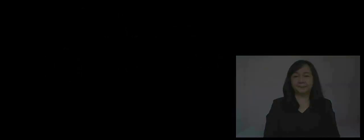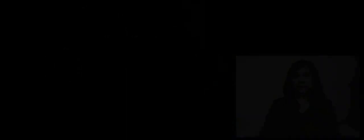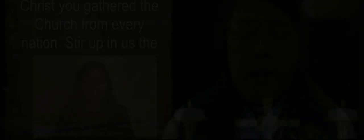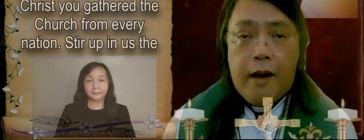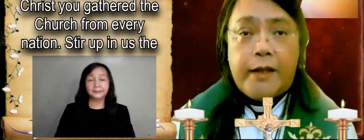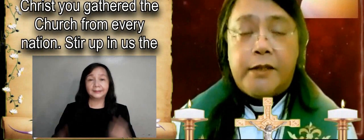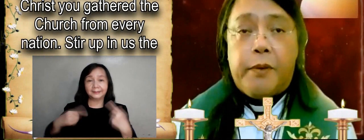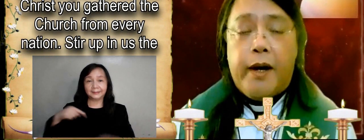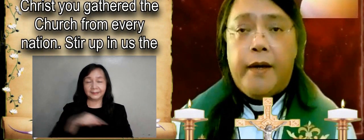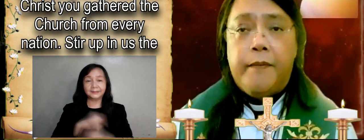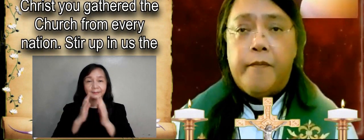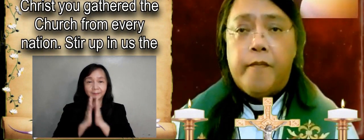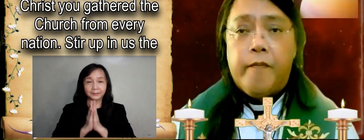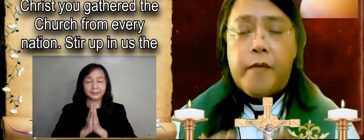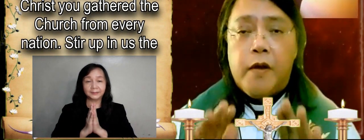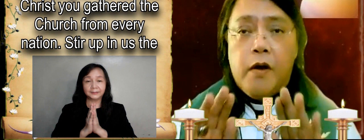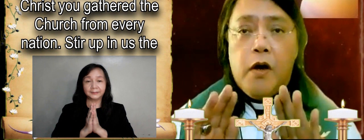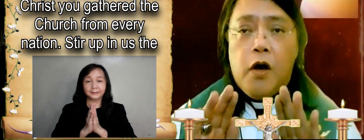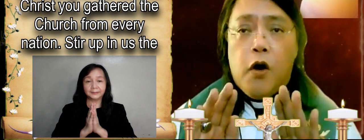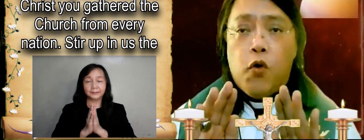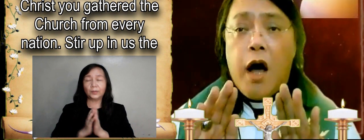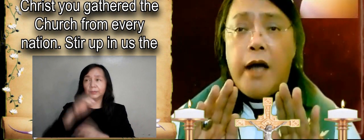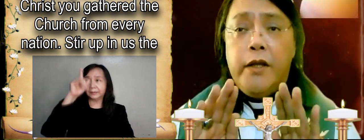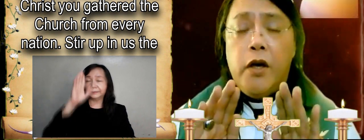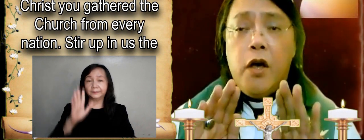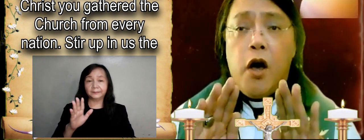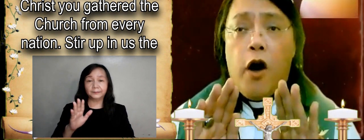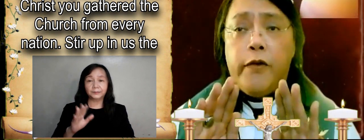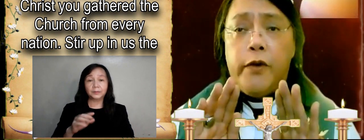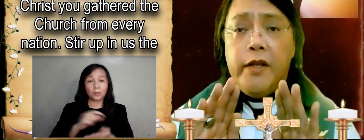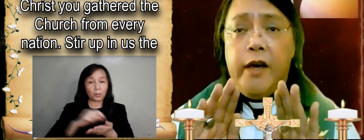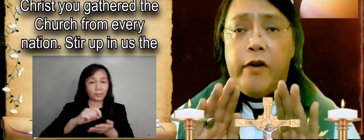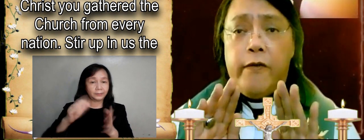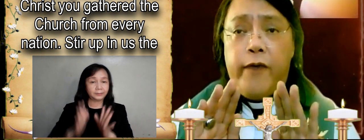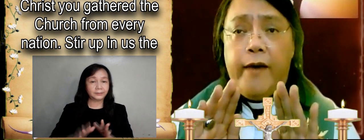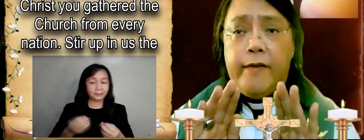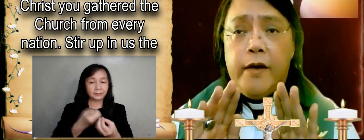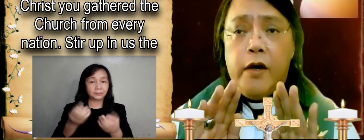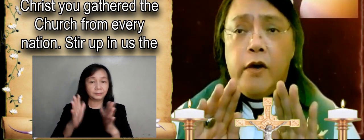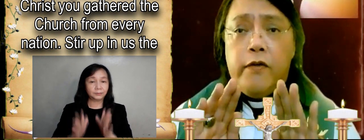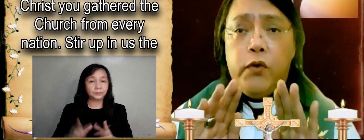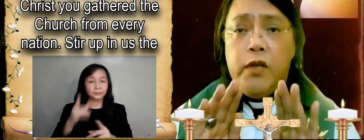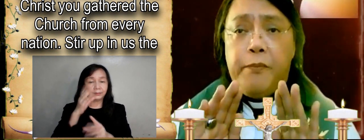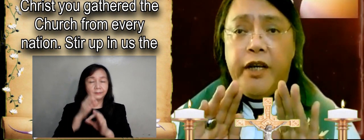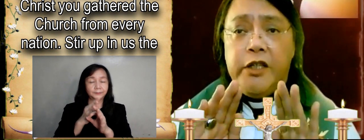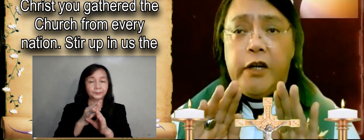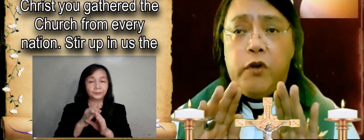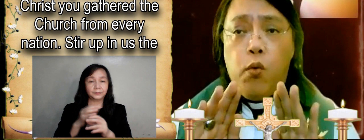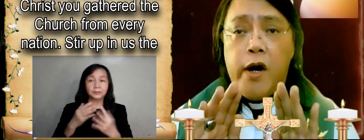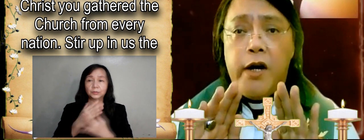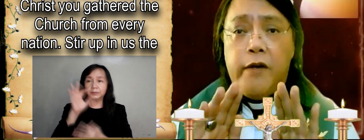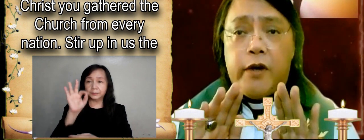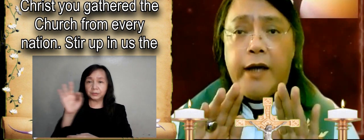Amen. Let us pray. O God, author and giver of faith, through the